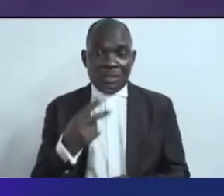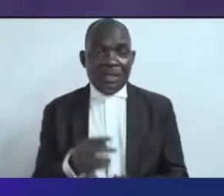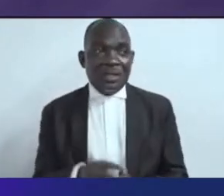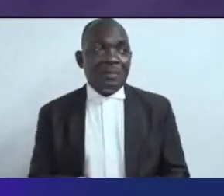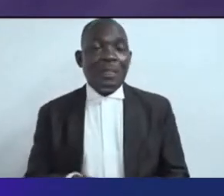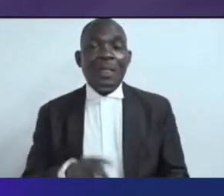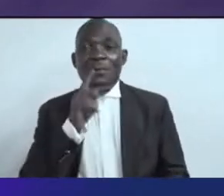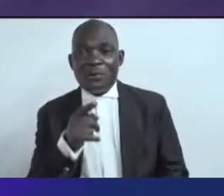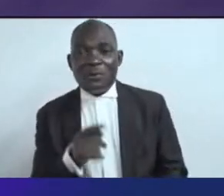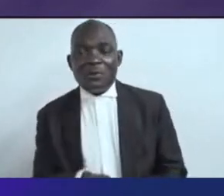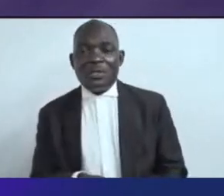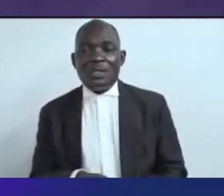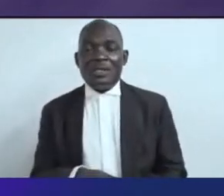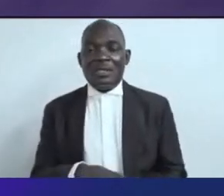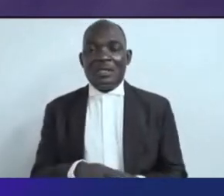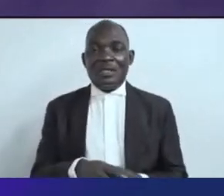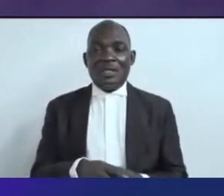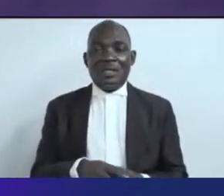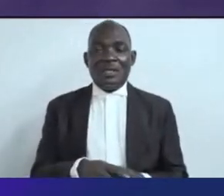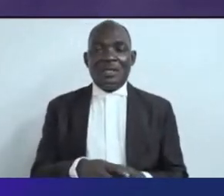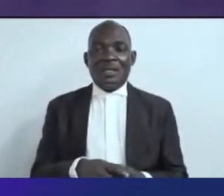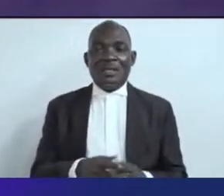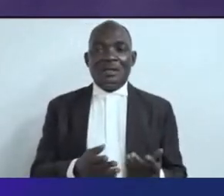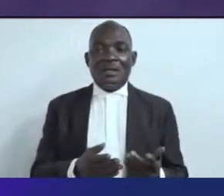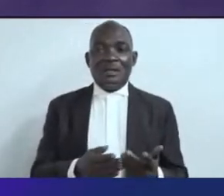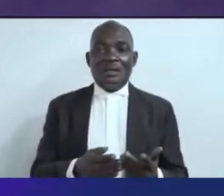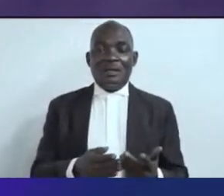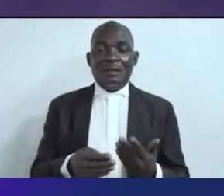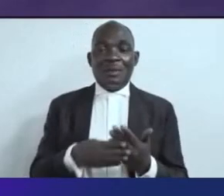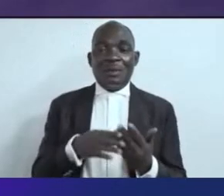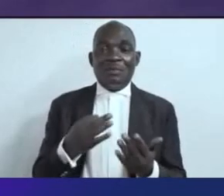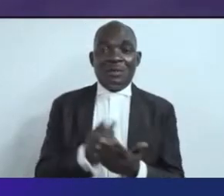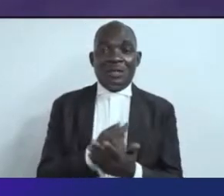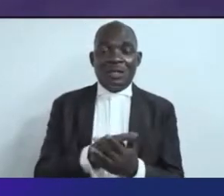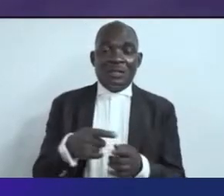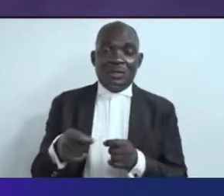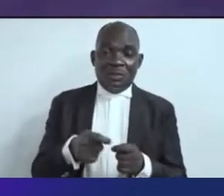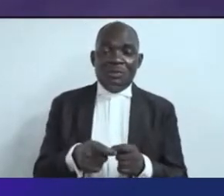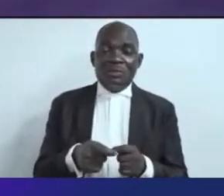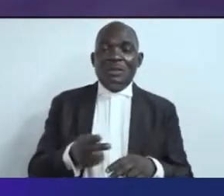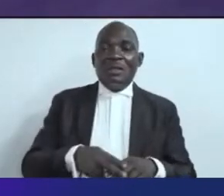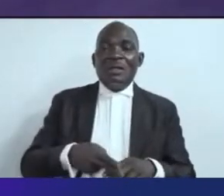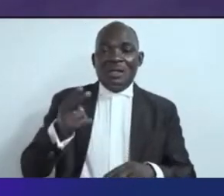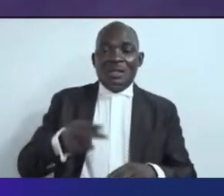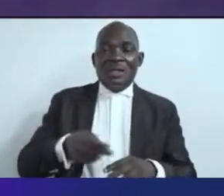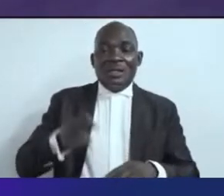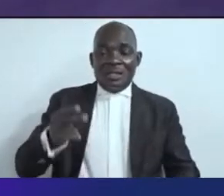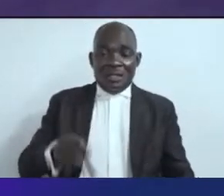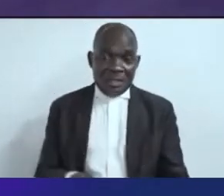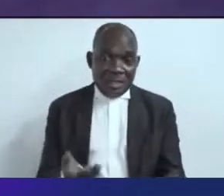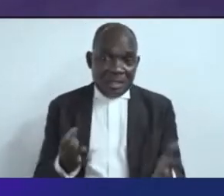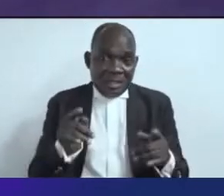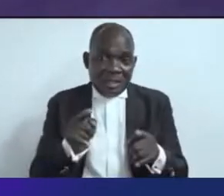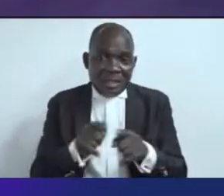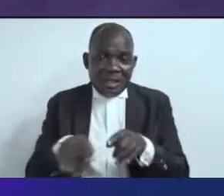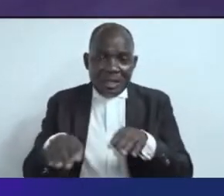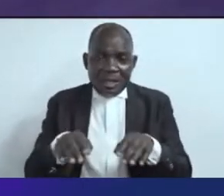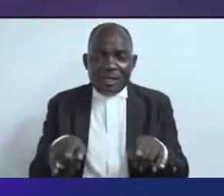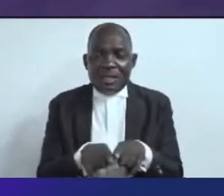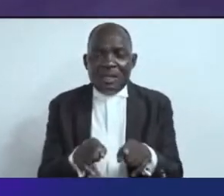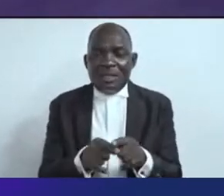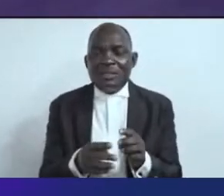the sterilization buffers in the central bank has gone up, and it has acted as an